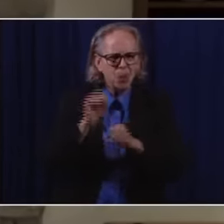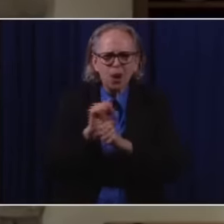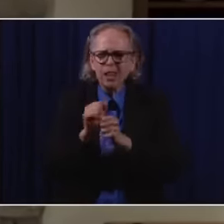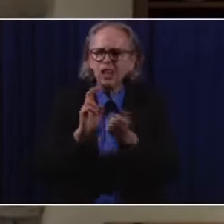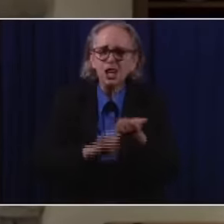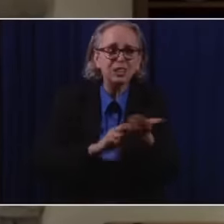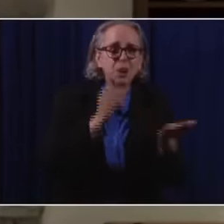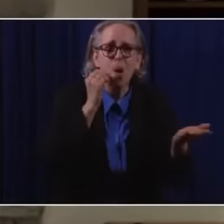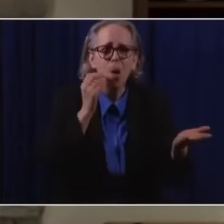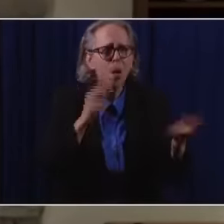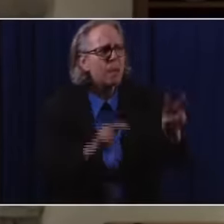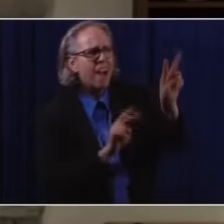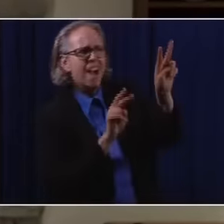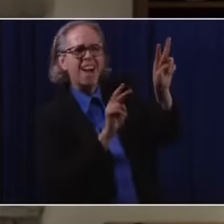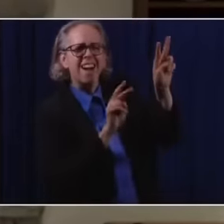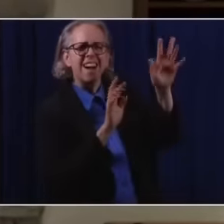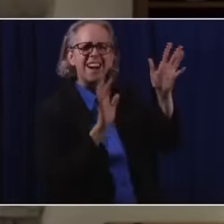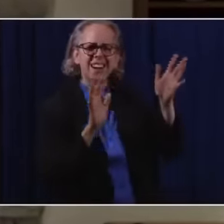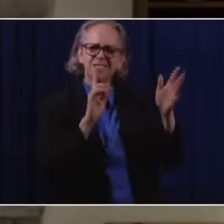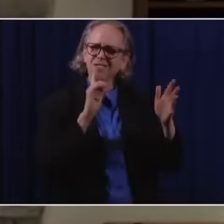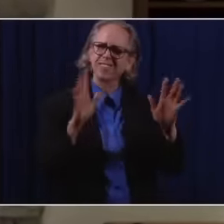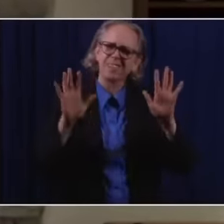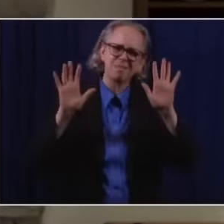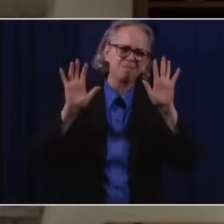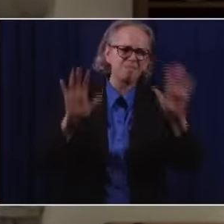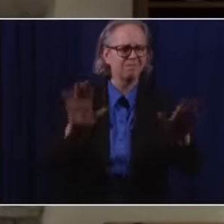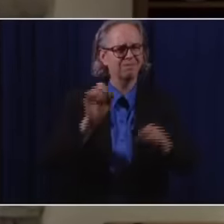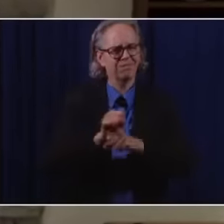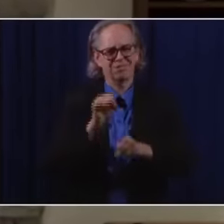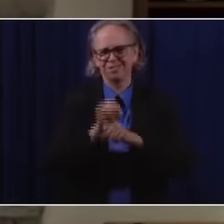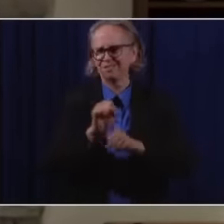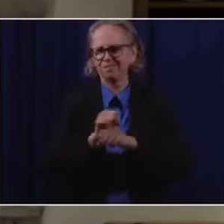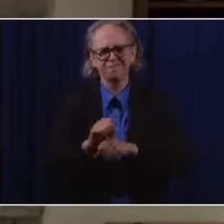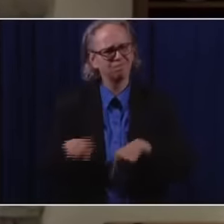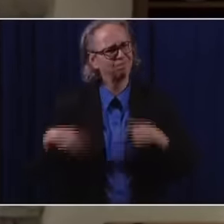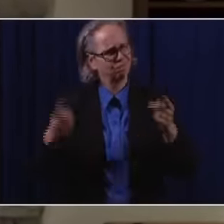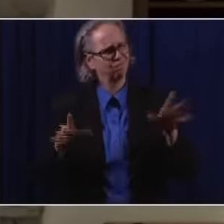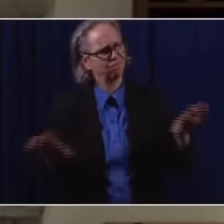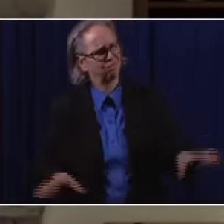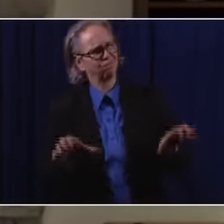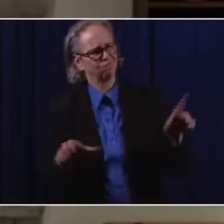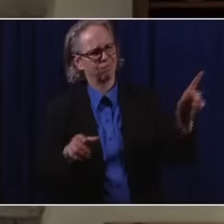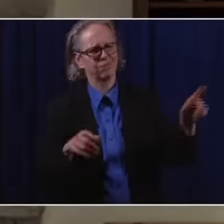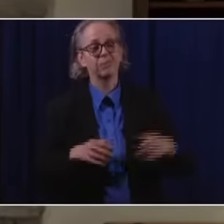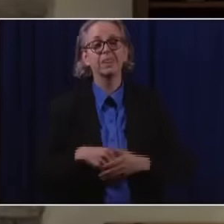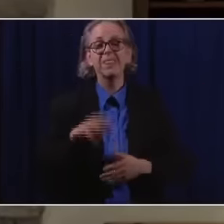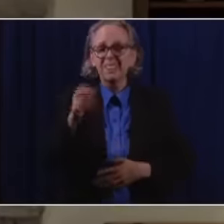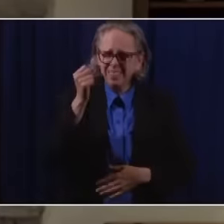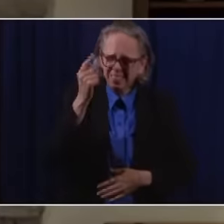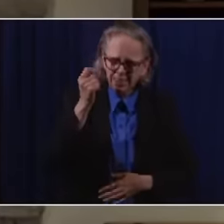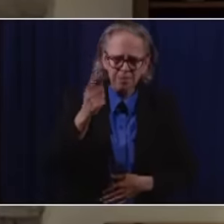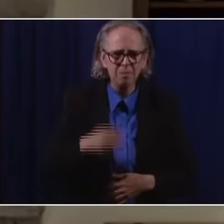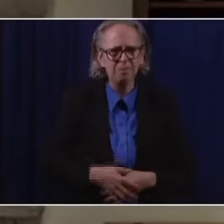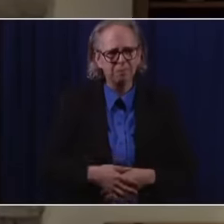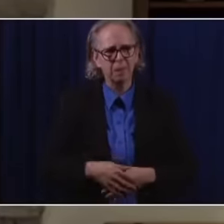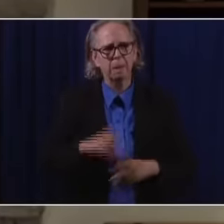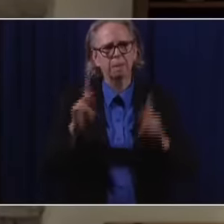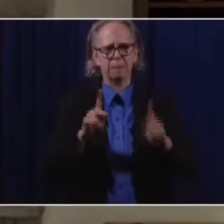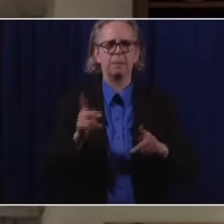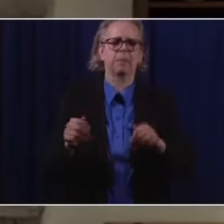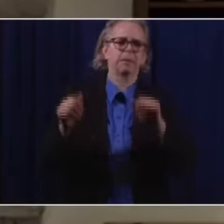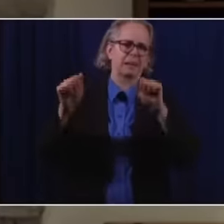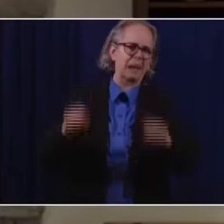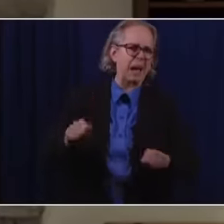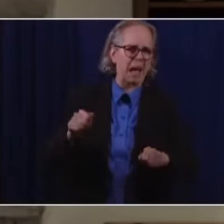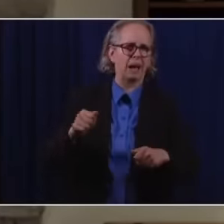fantastic job. Look, I think there's a way that people can do trick or treat. I always kind of come back